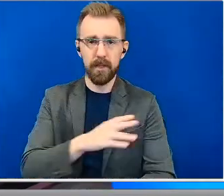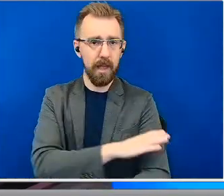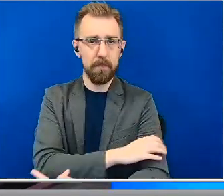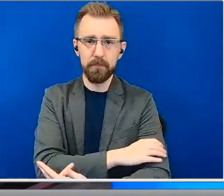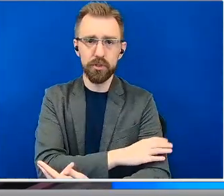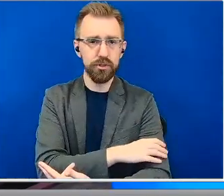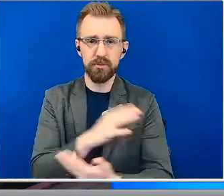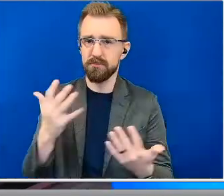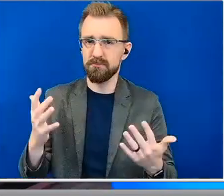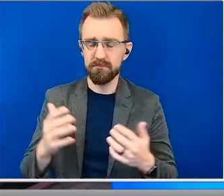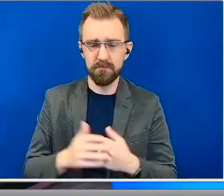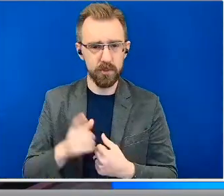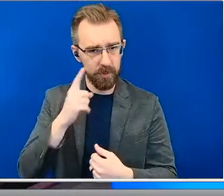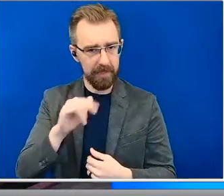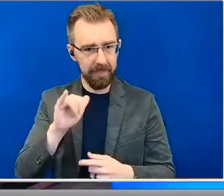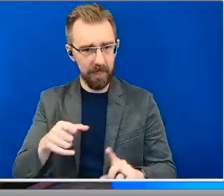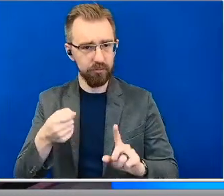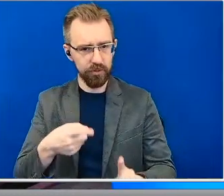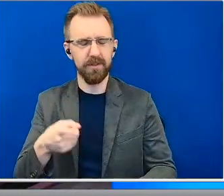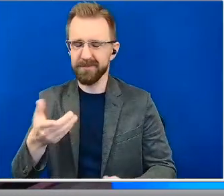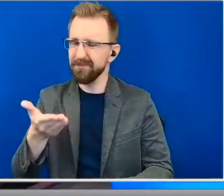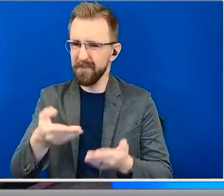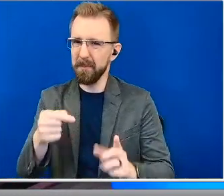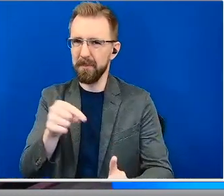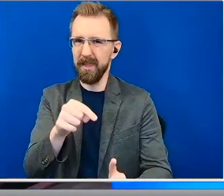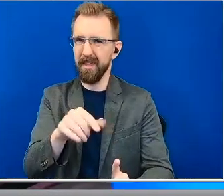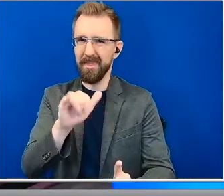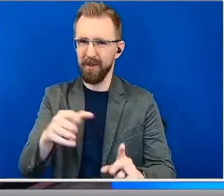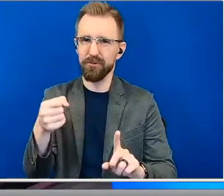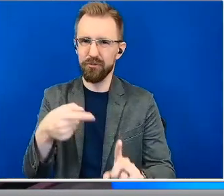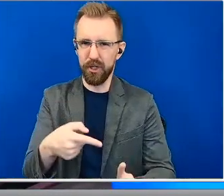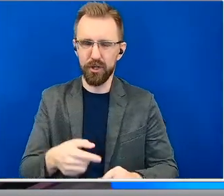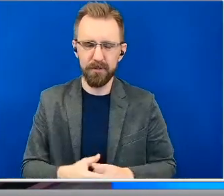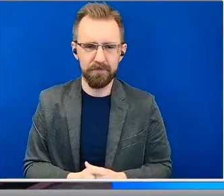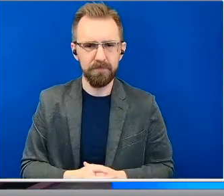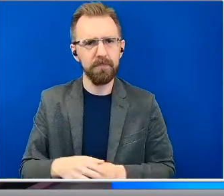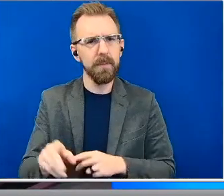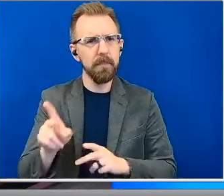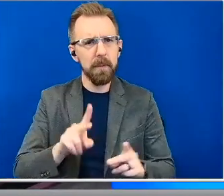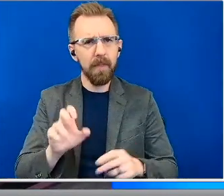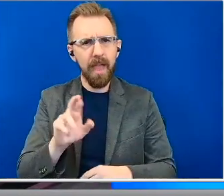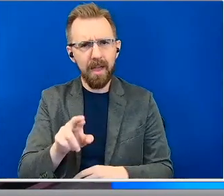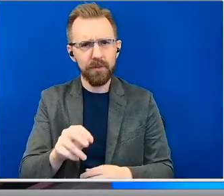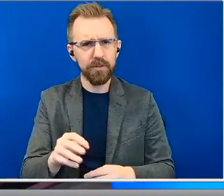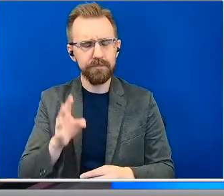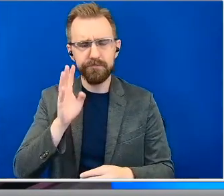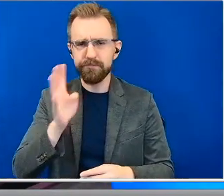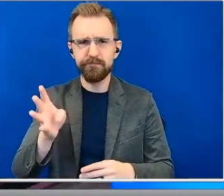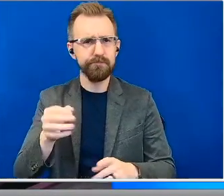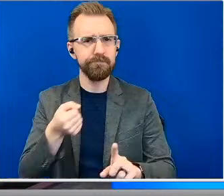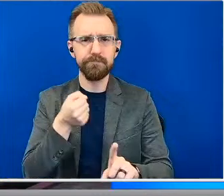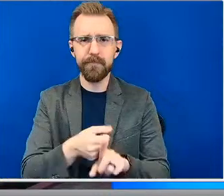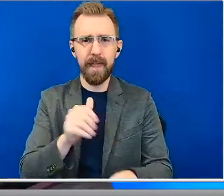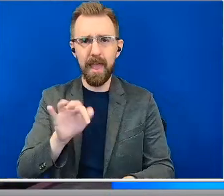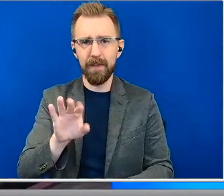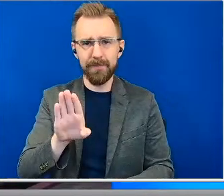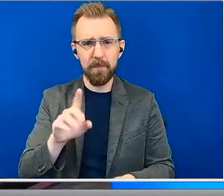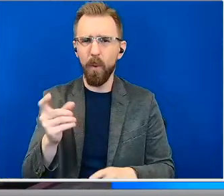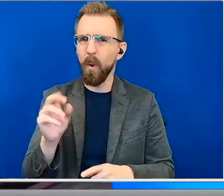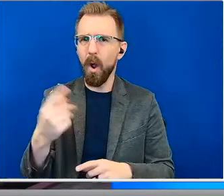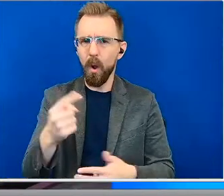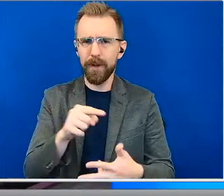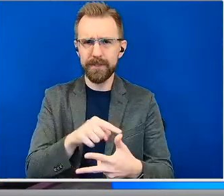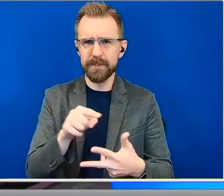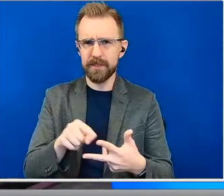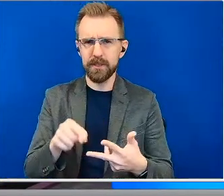that was the trigger? That was probably the trigger for him, yeah. Do people ever randomly get AFib, or is there always one of those 3 triggers? Actually,